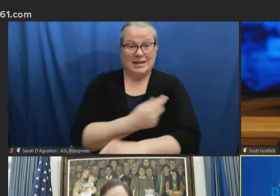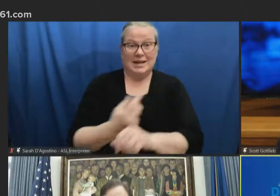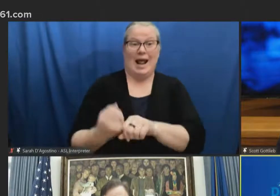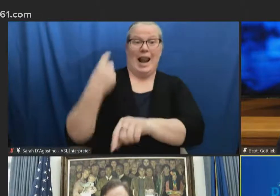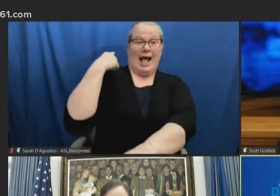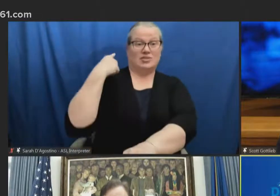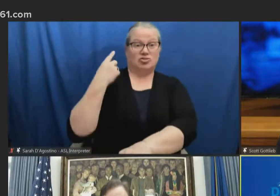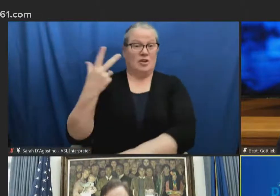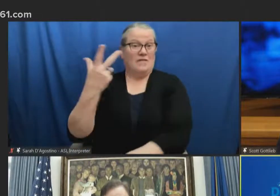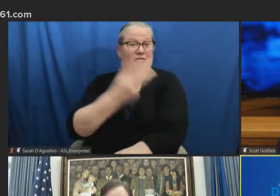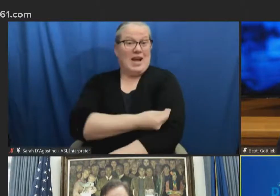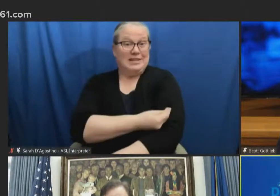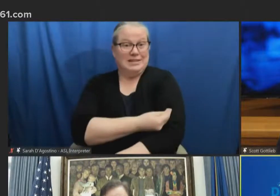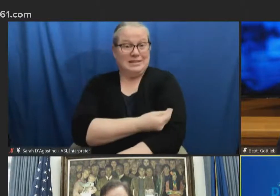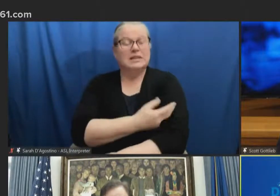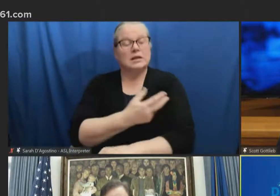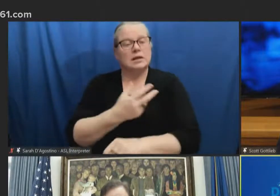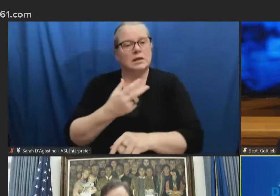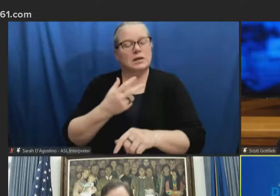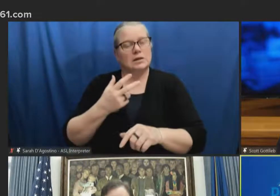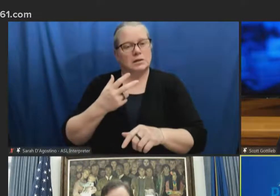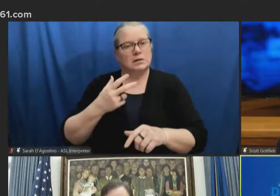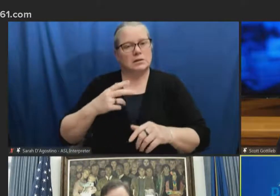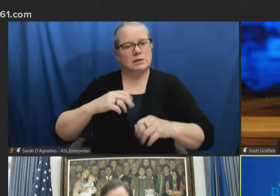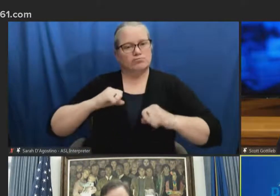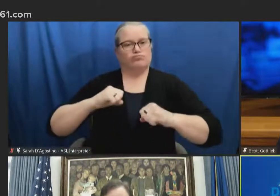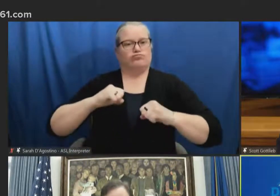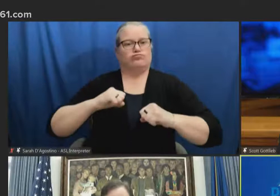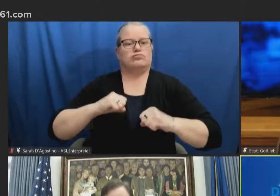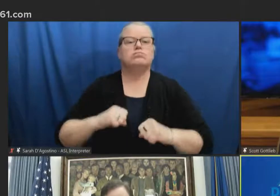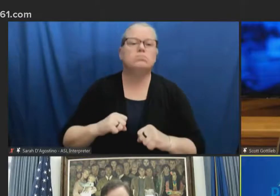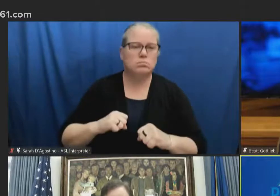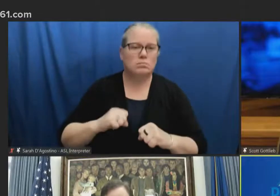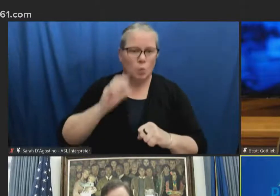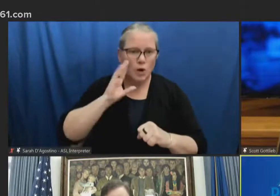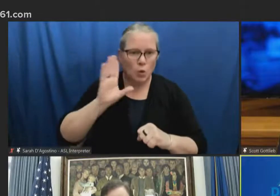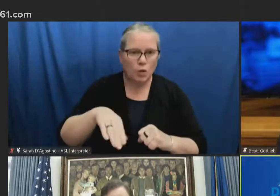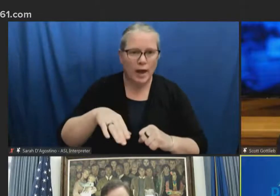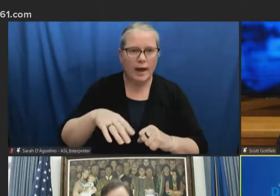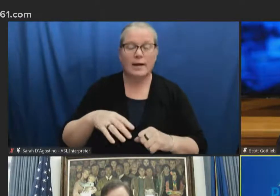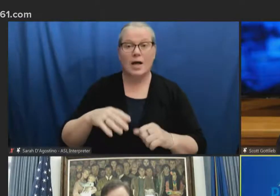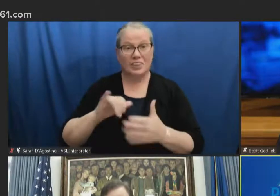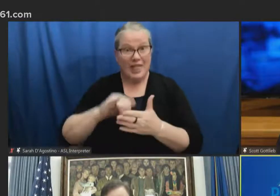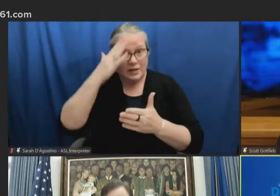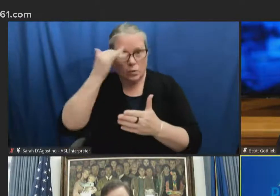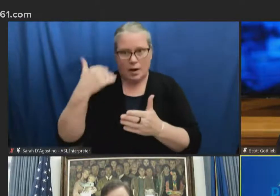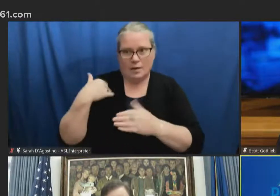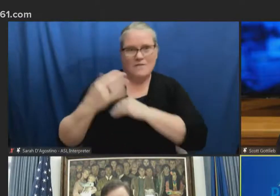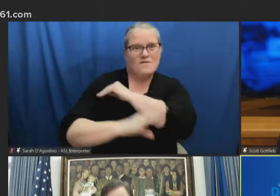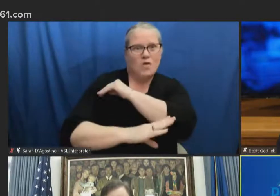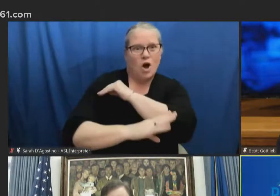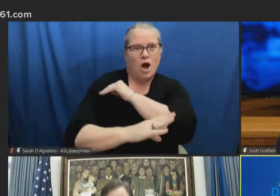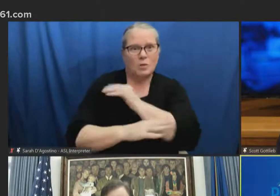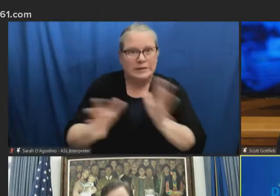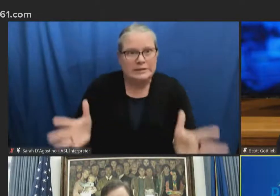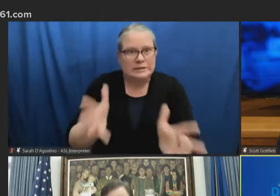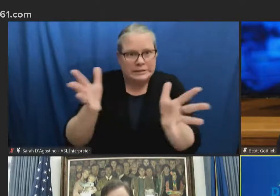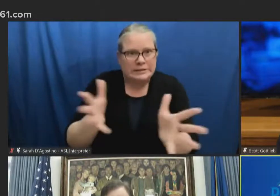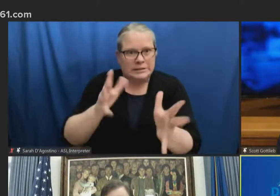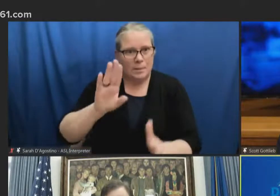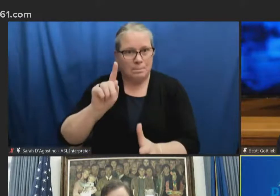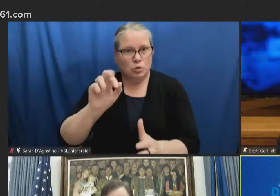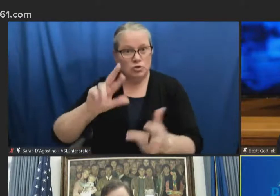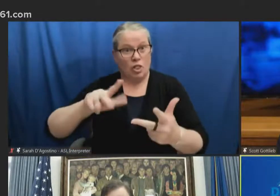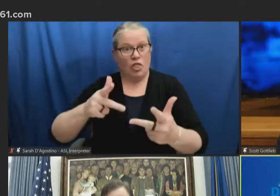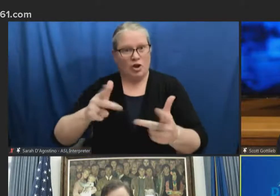so much in the fall, because we knew that as it got colder, darker, all the things we know when respiratory viruses circulate, that we would be